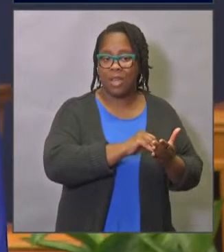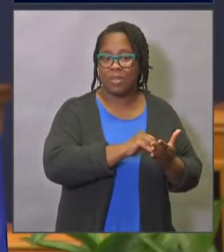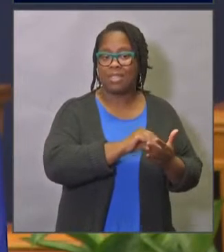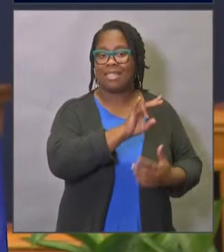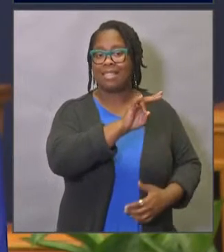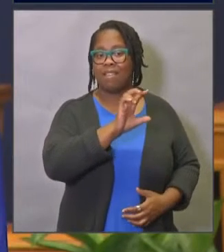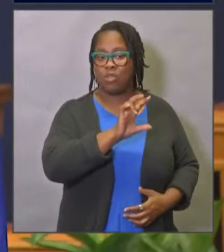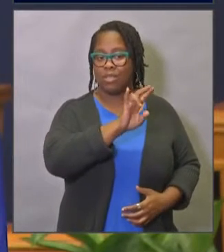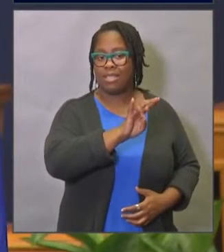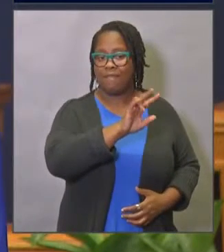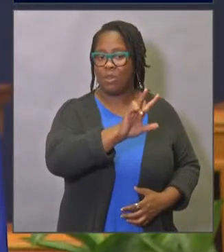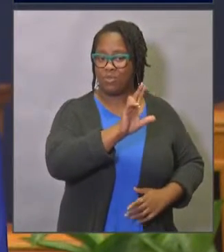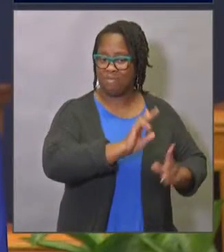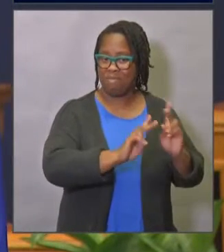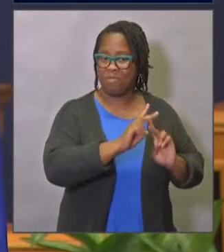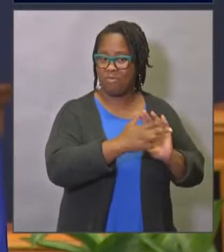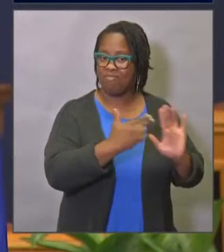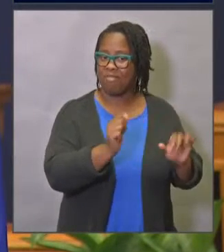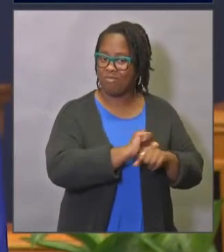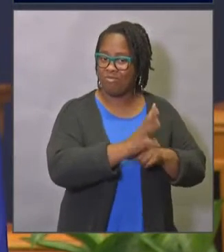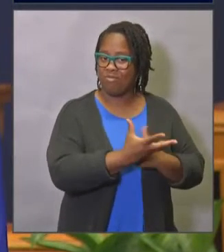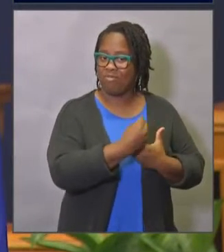47,773. This includes